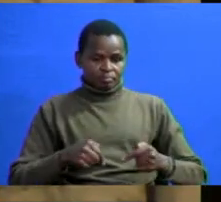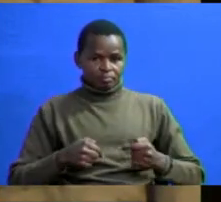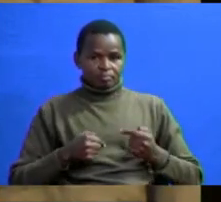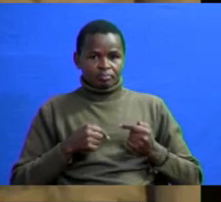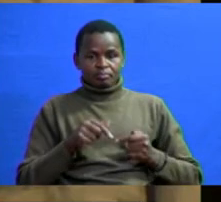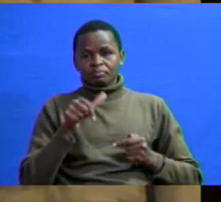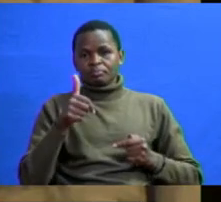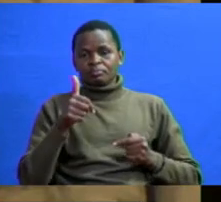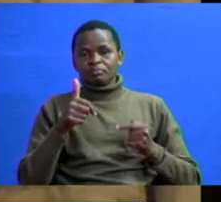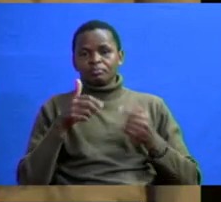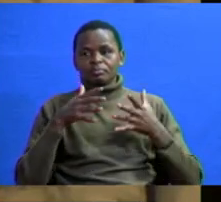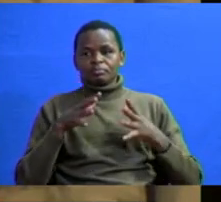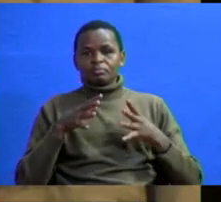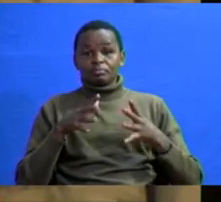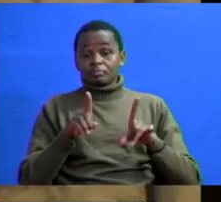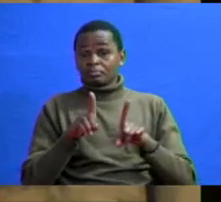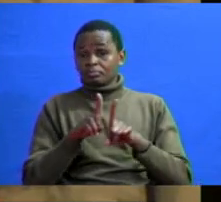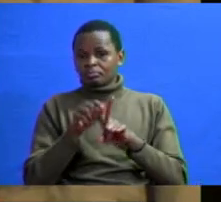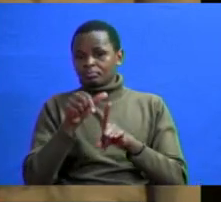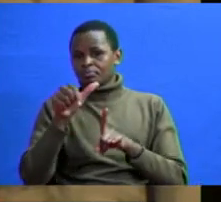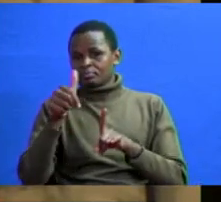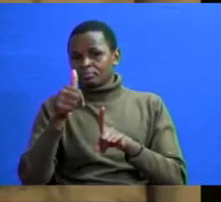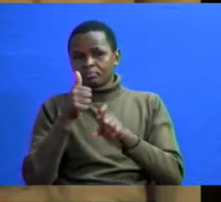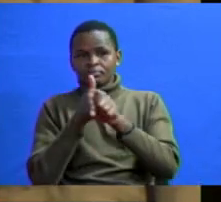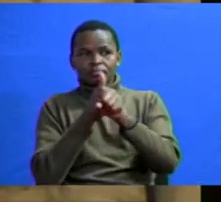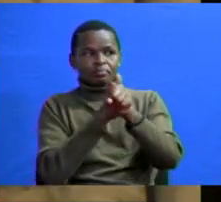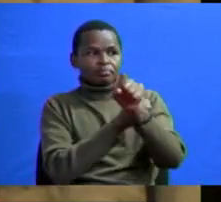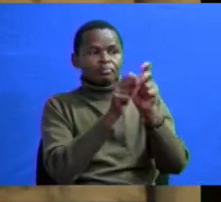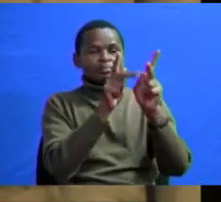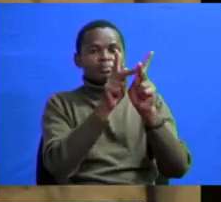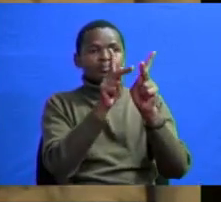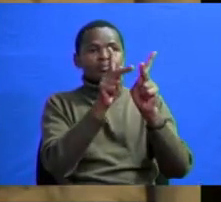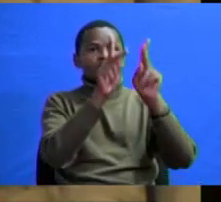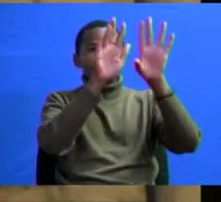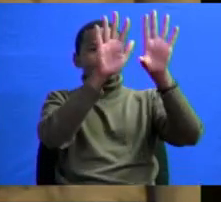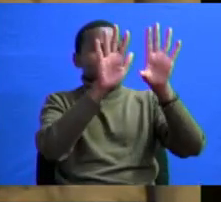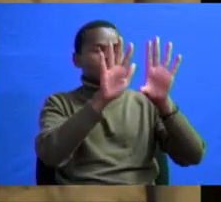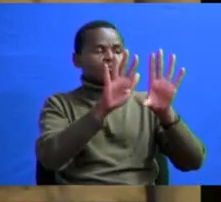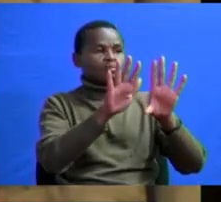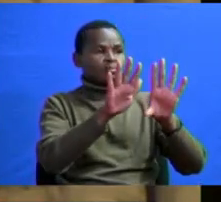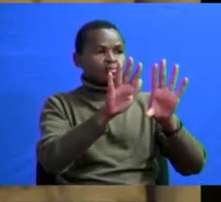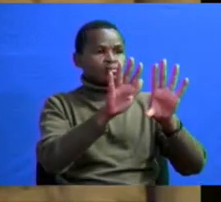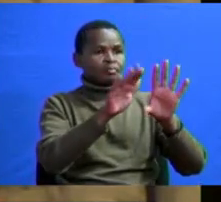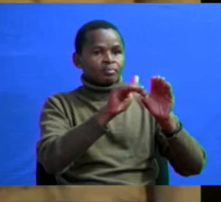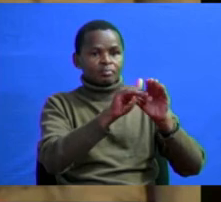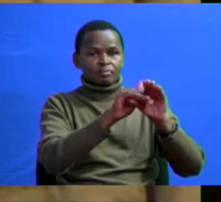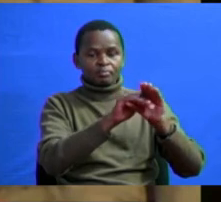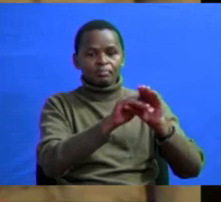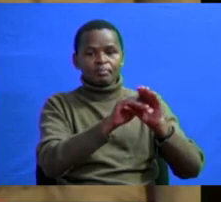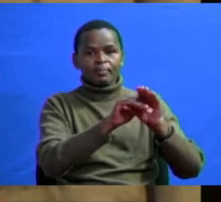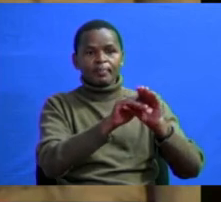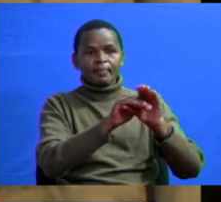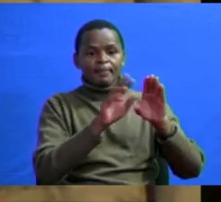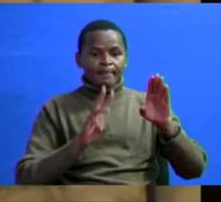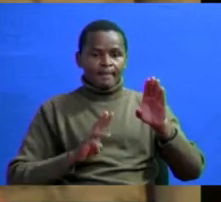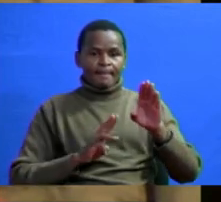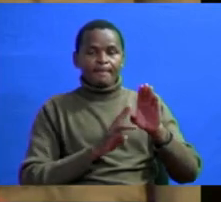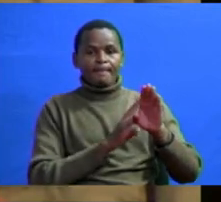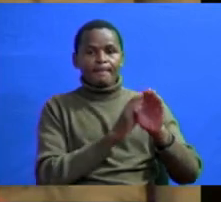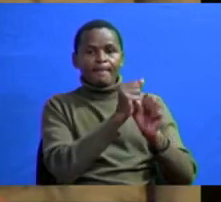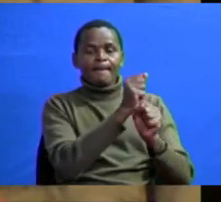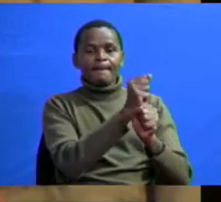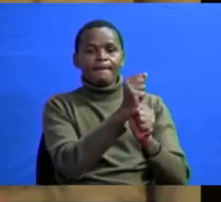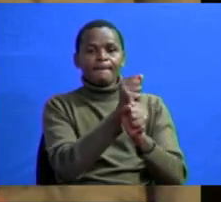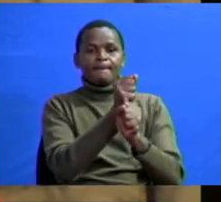other people. Also, family support is very, very essential and important. In as much as we do